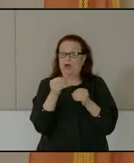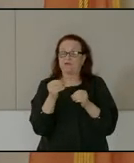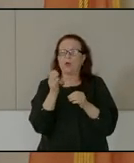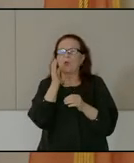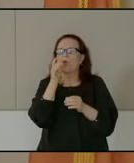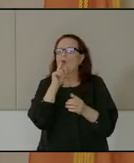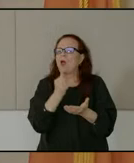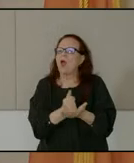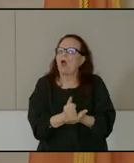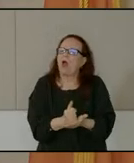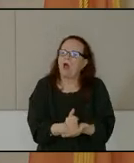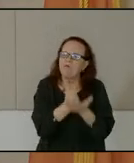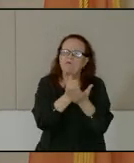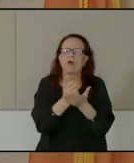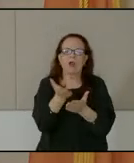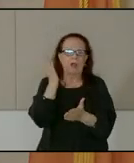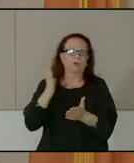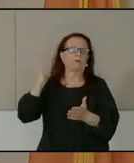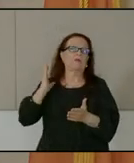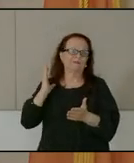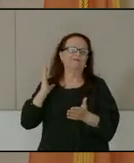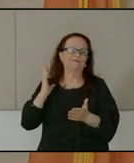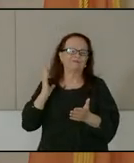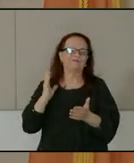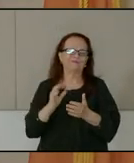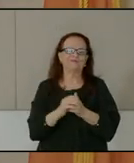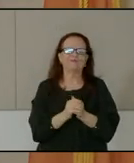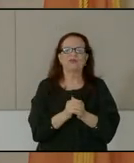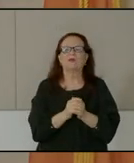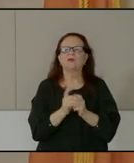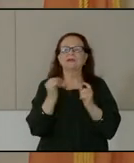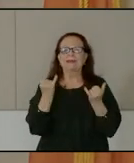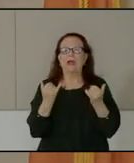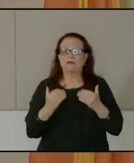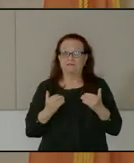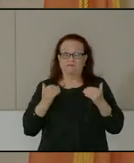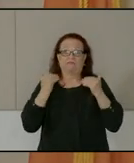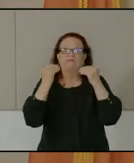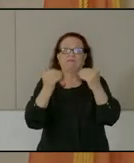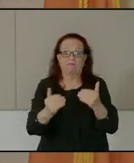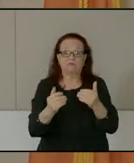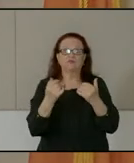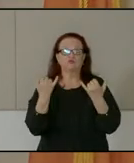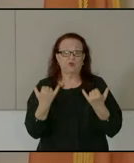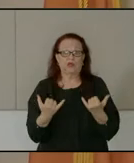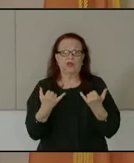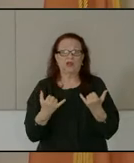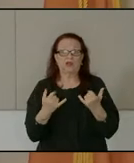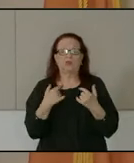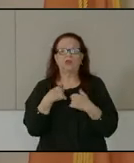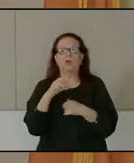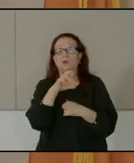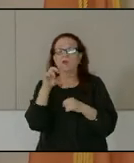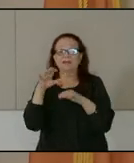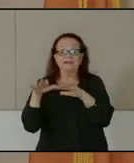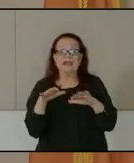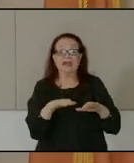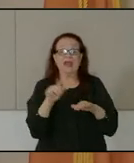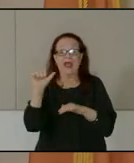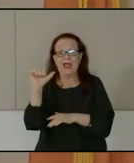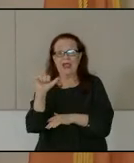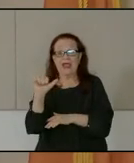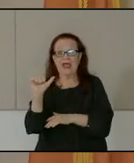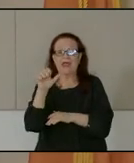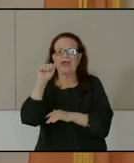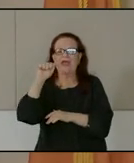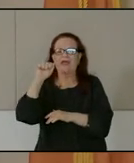and the resettlement agencies back then. And then, you know, moving forward to today, as we have resettled Afghans that